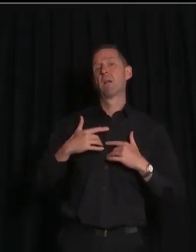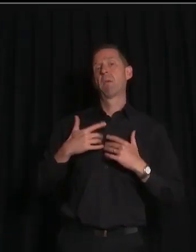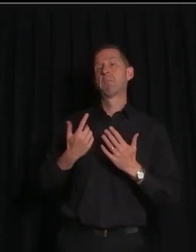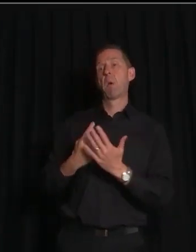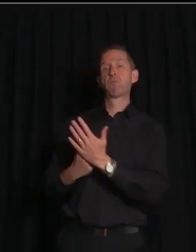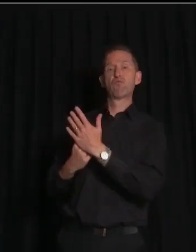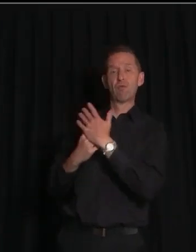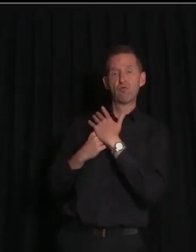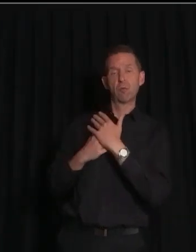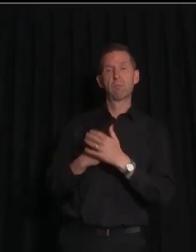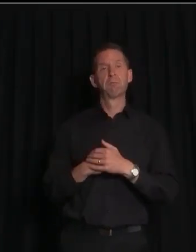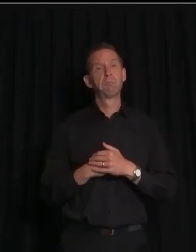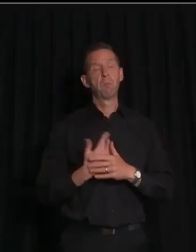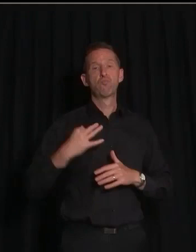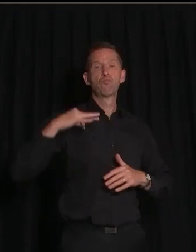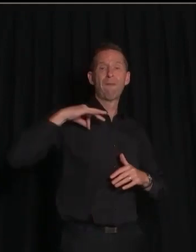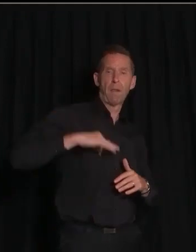way.